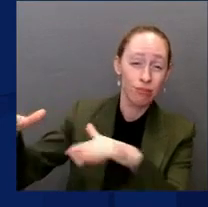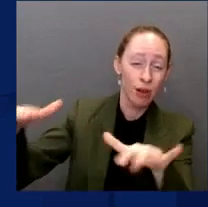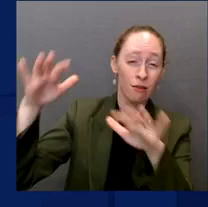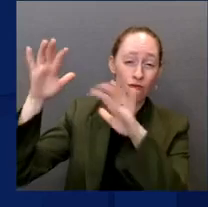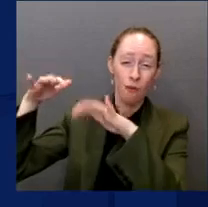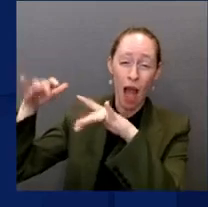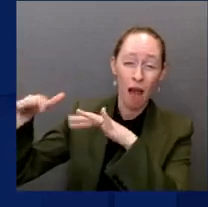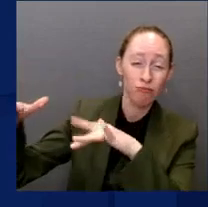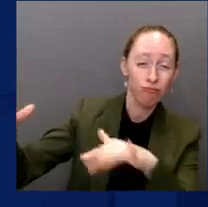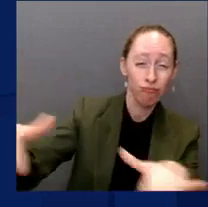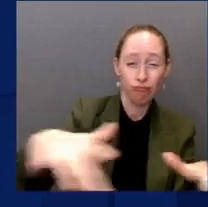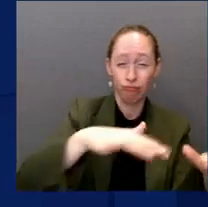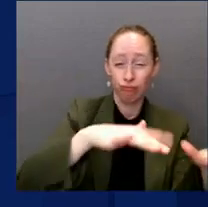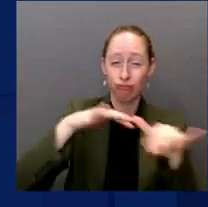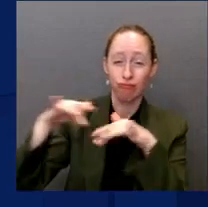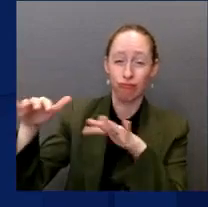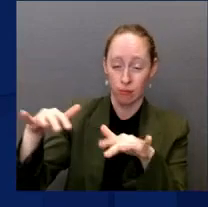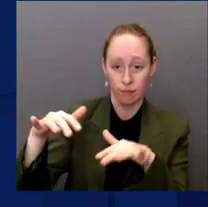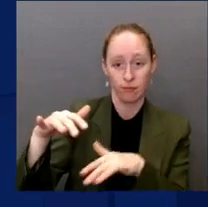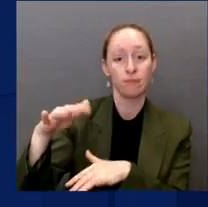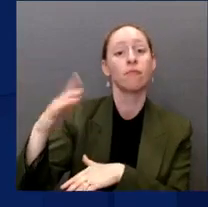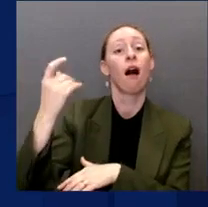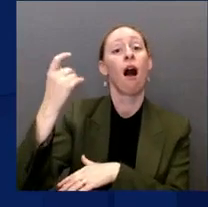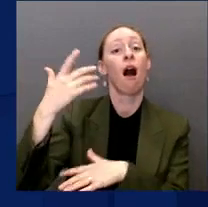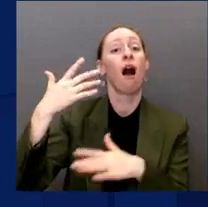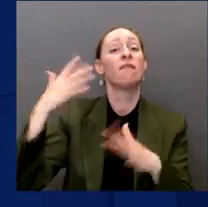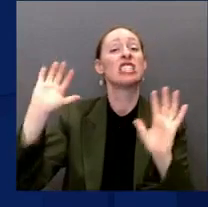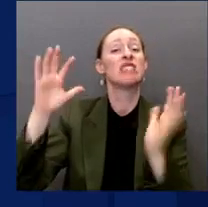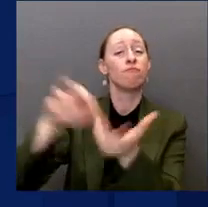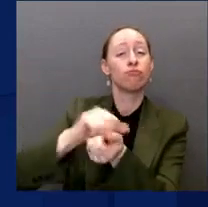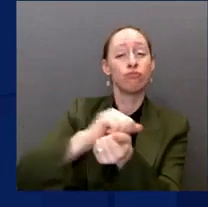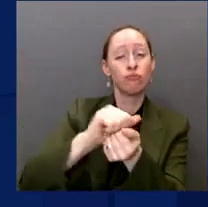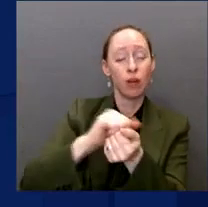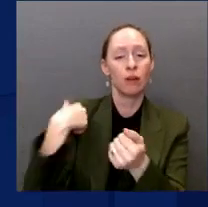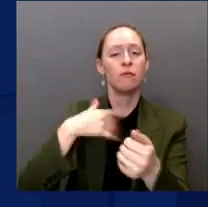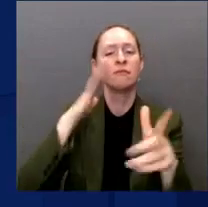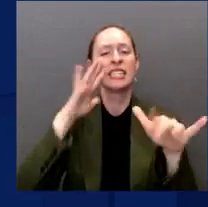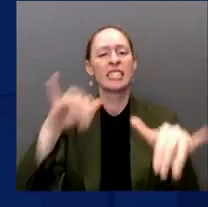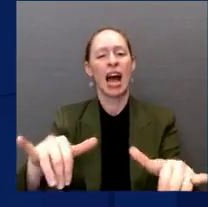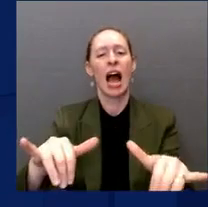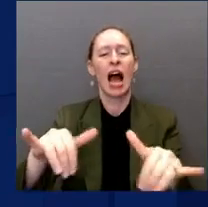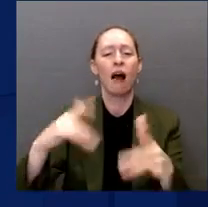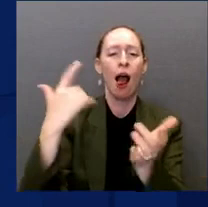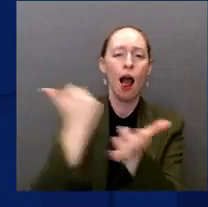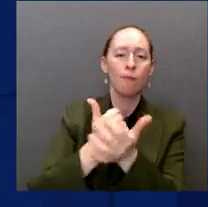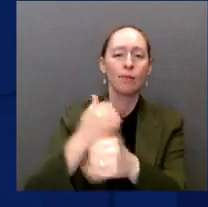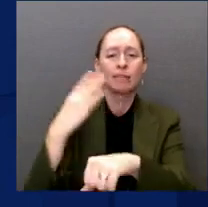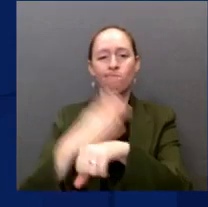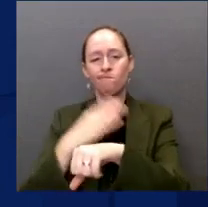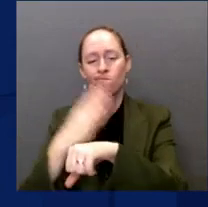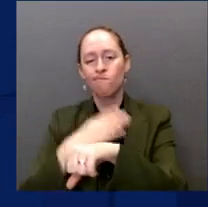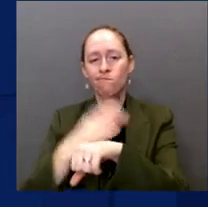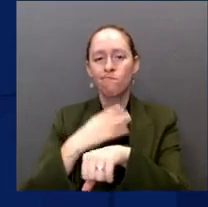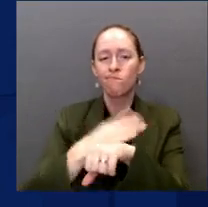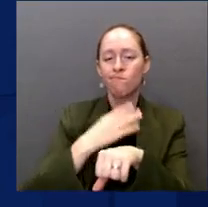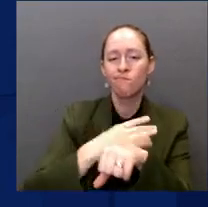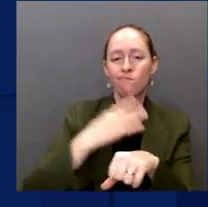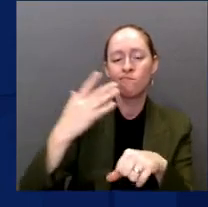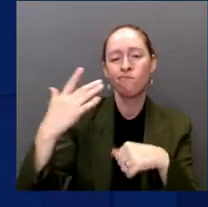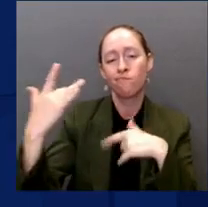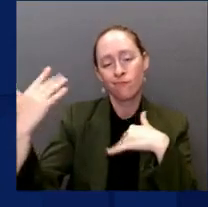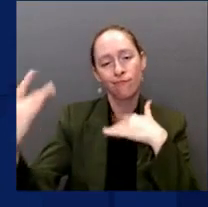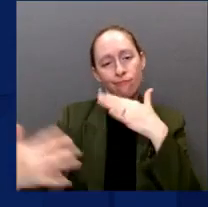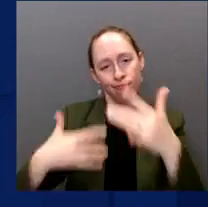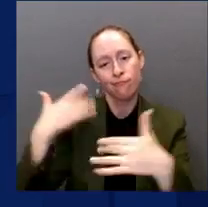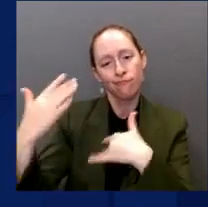help you get Florida get moving again. And we'll be there at every step of the way. That's my absolute commitment to the people of the state of